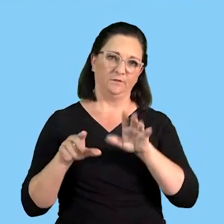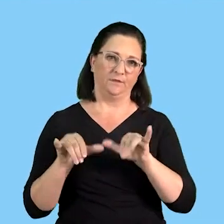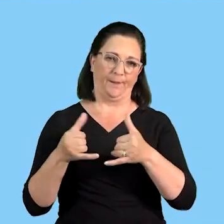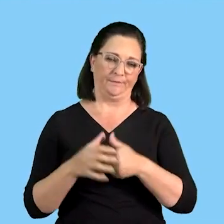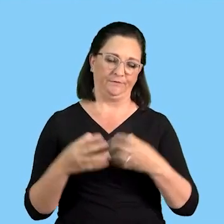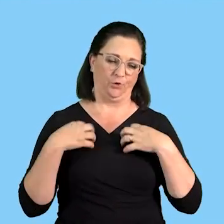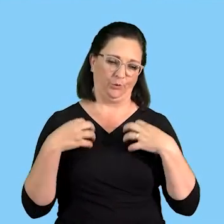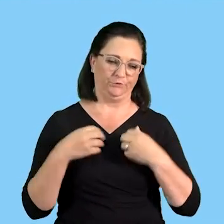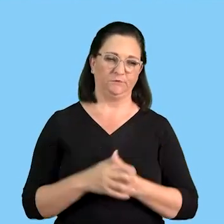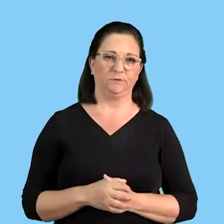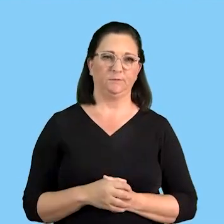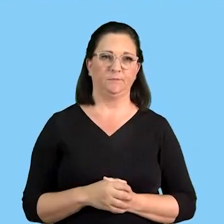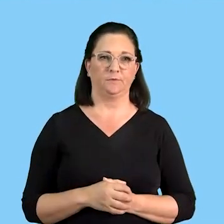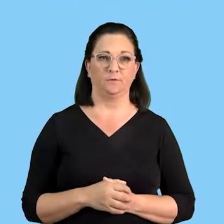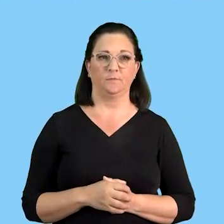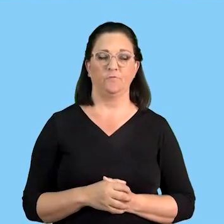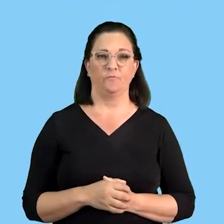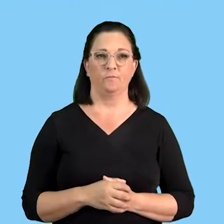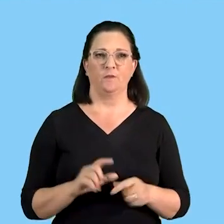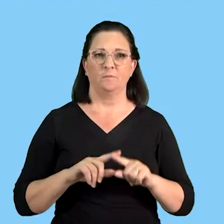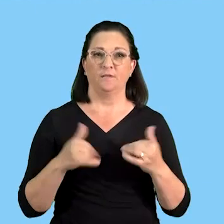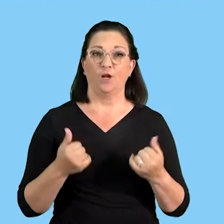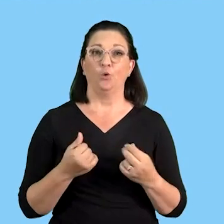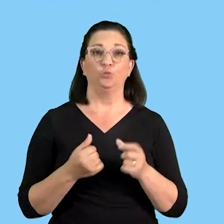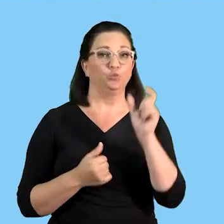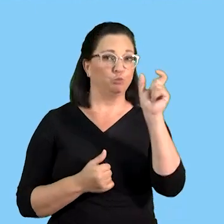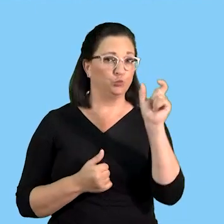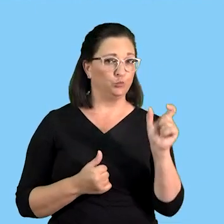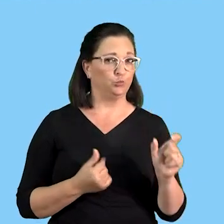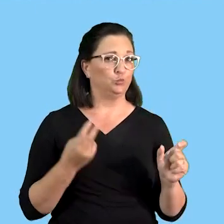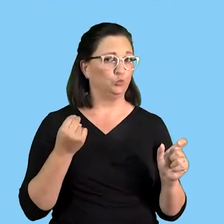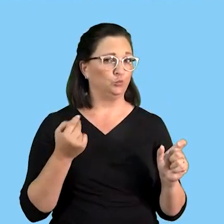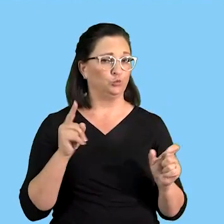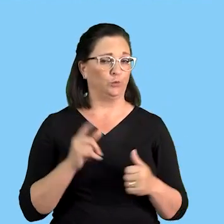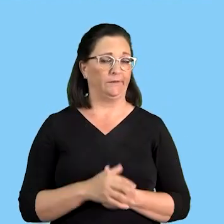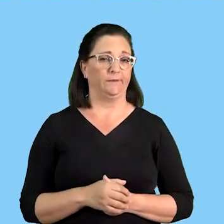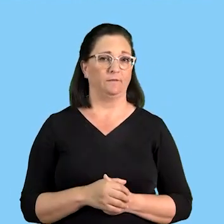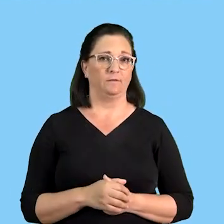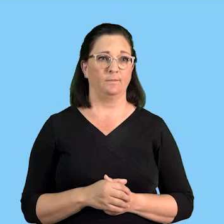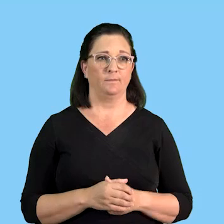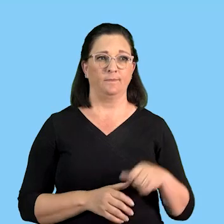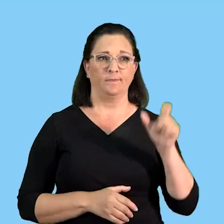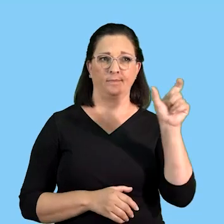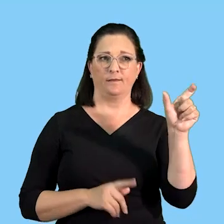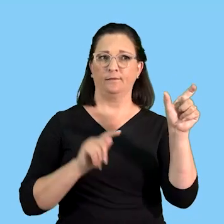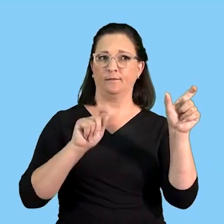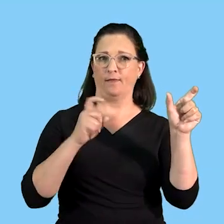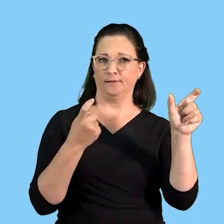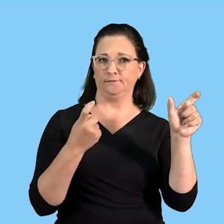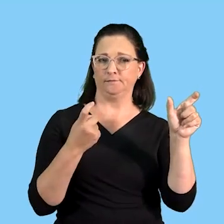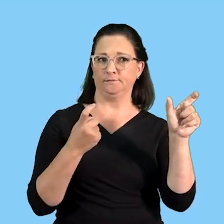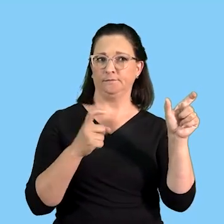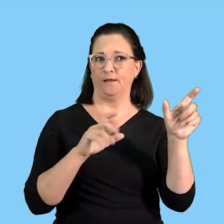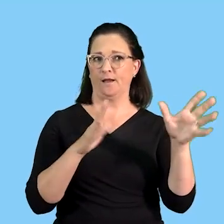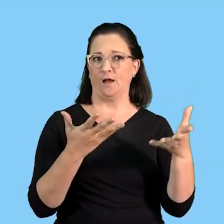forms of ownership. Now, what was our new words and language recap there? We looked into what the tax implication